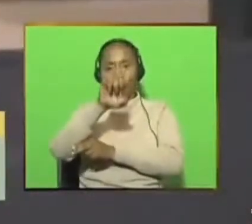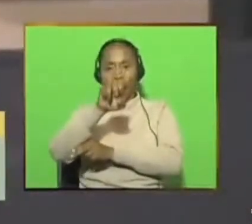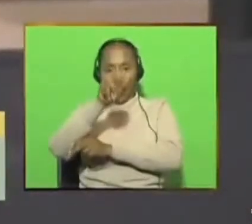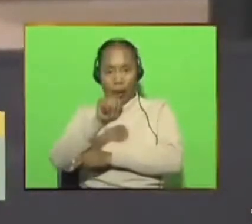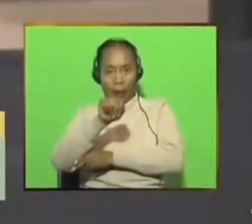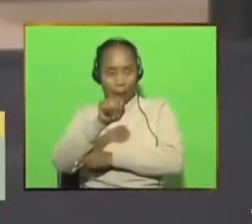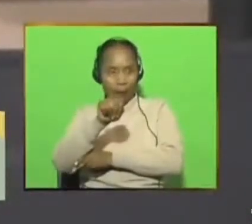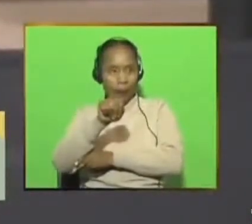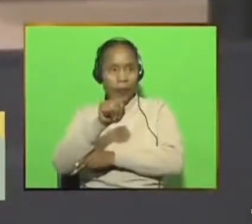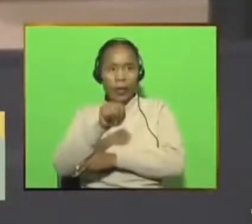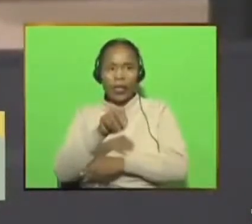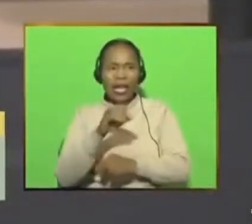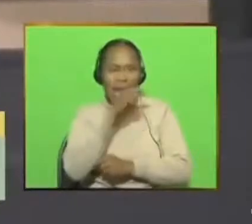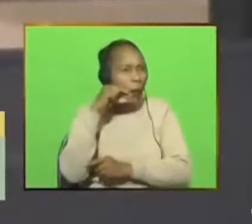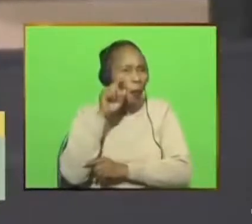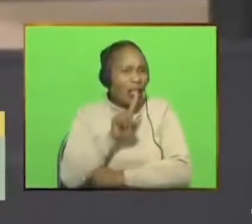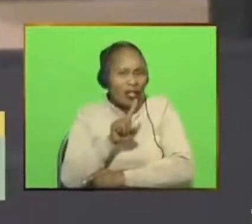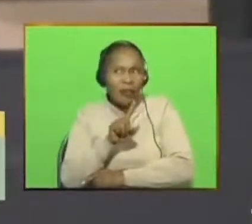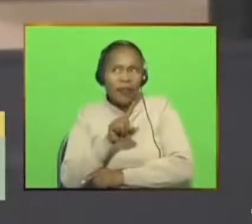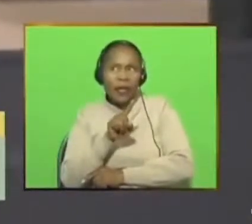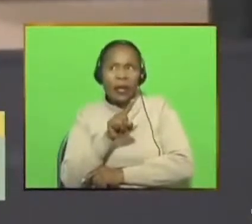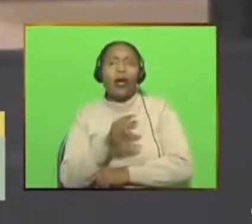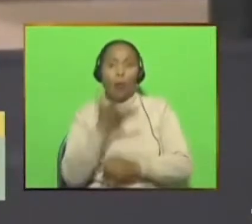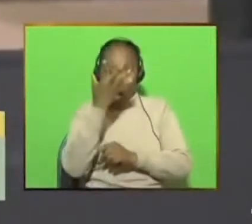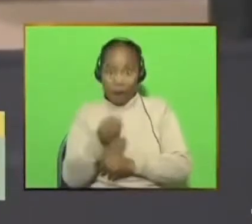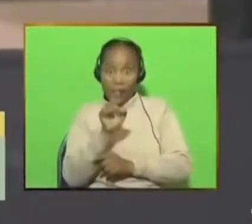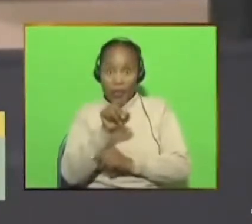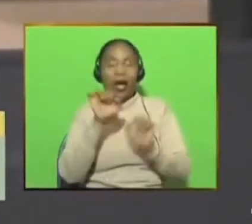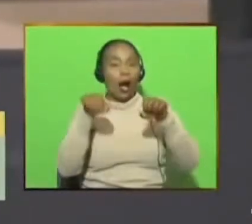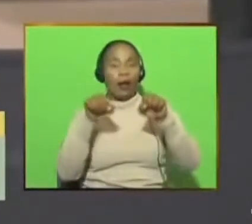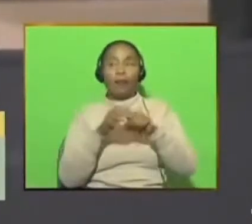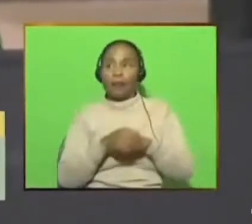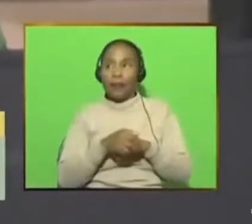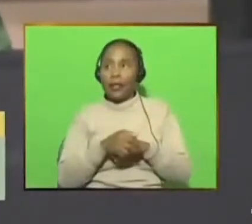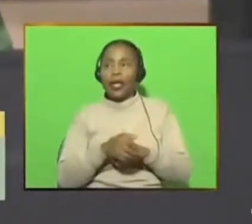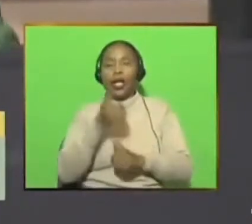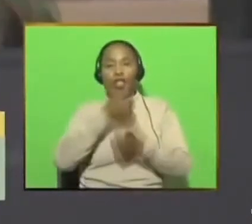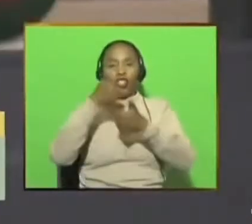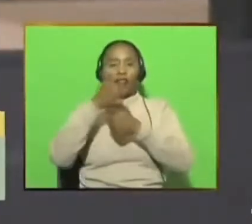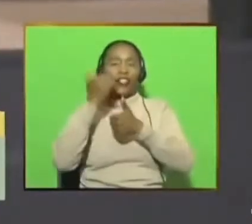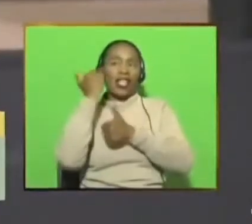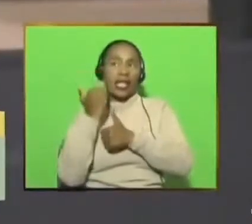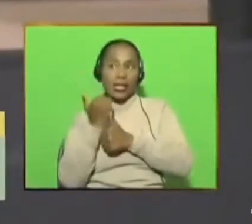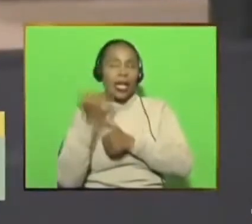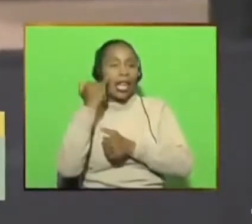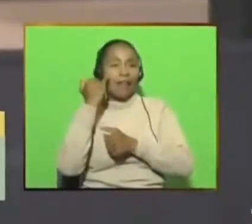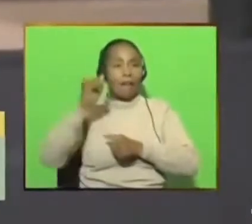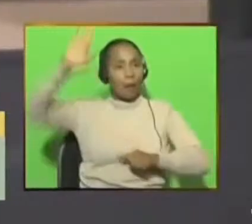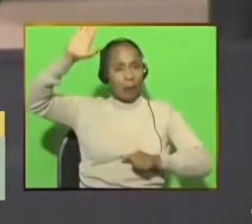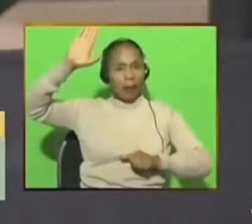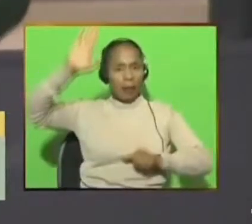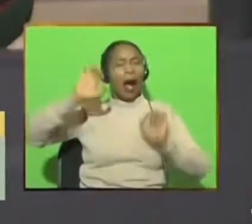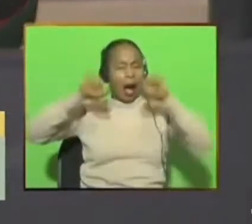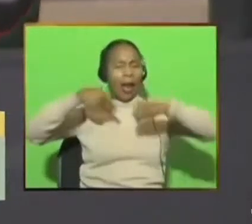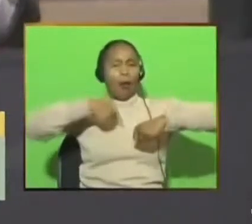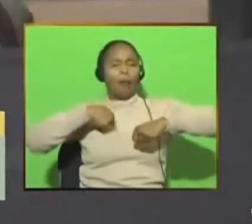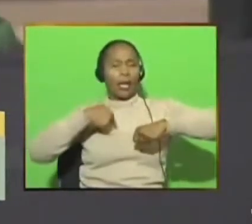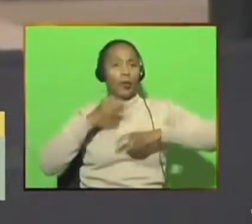Please raise hands. Yes, GA. I thought we were going to go by descending size of parties, but